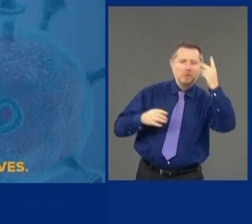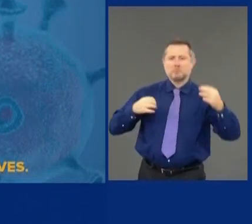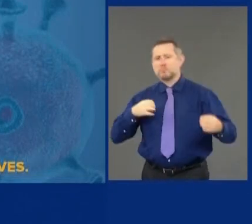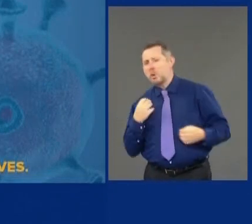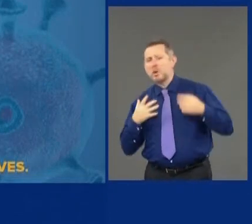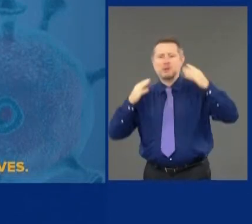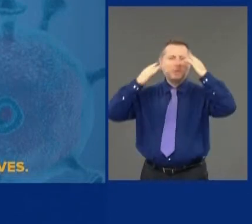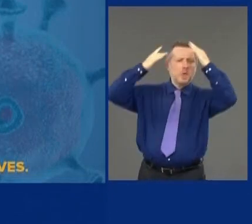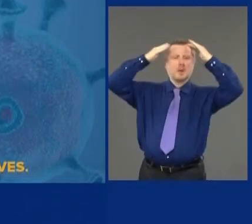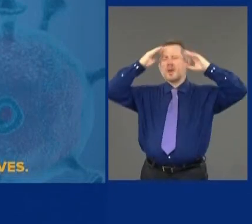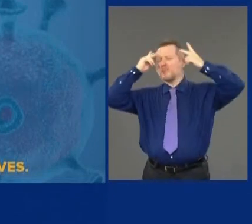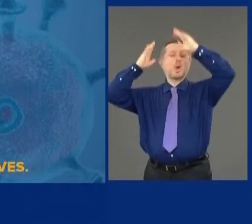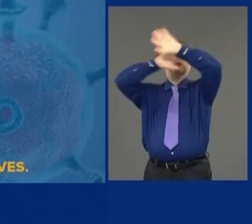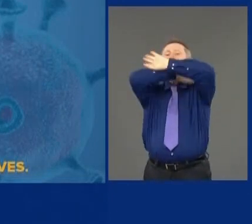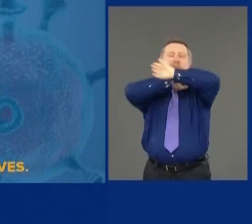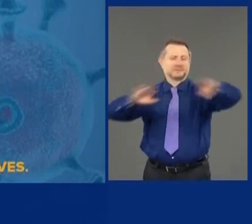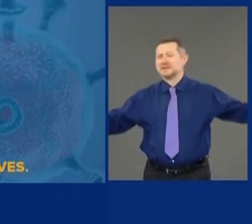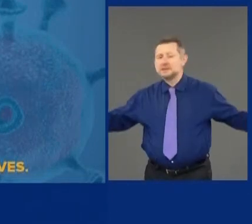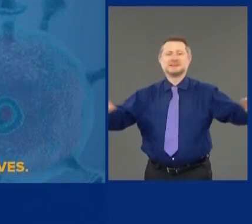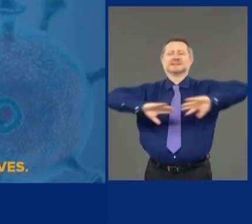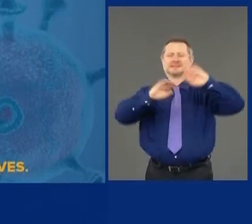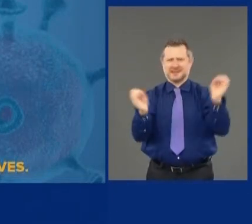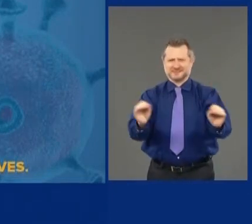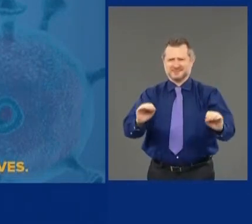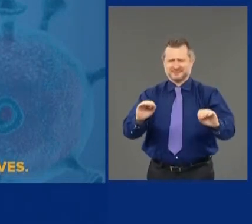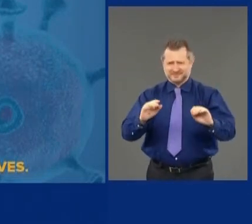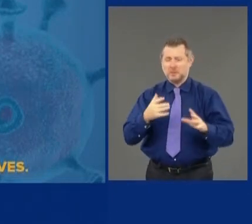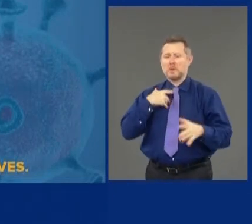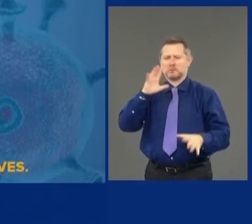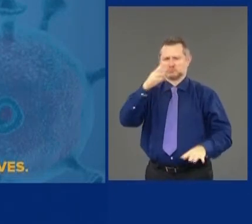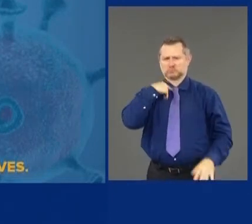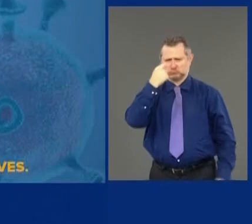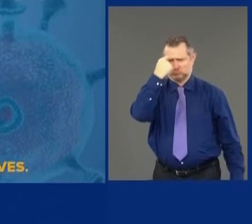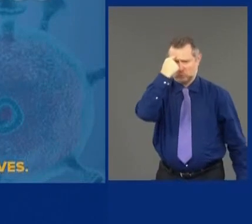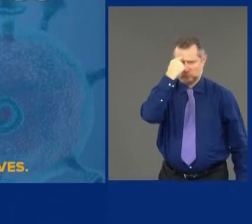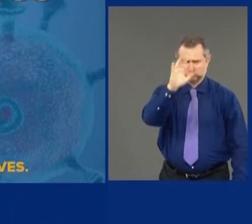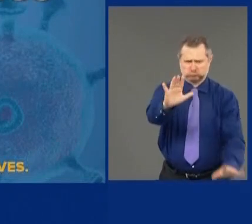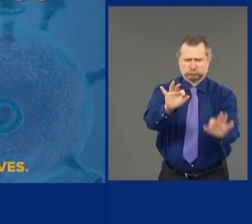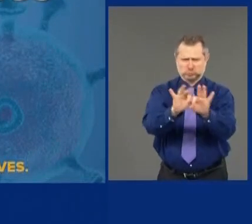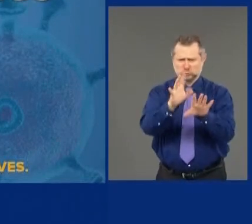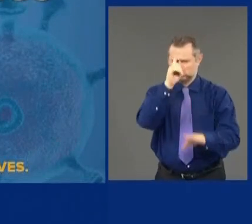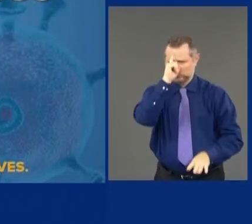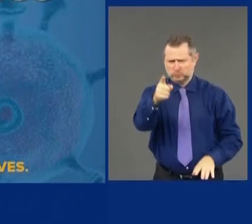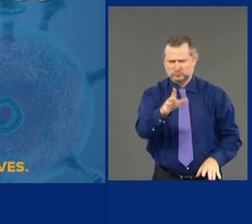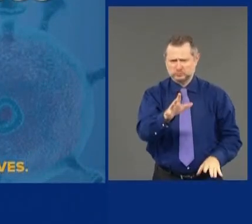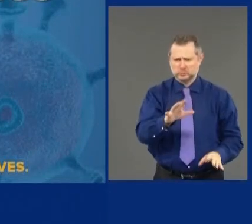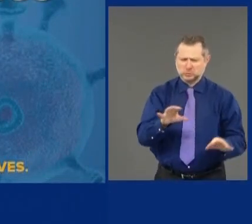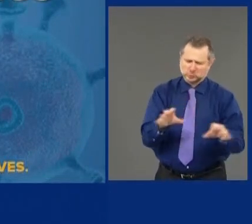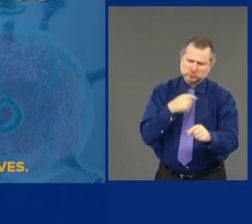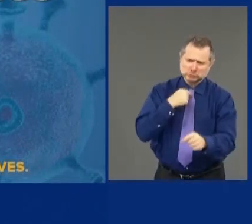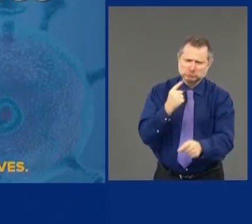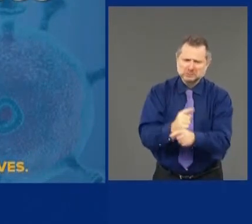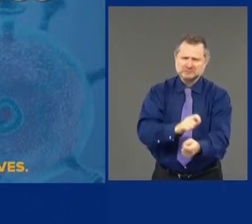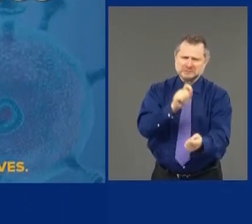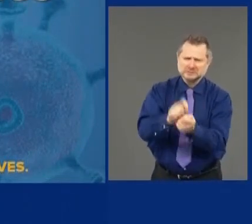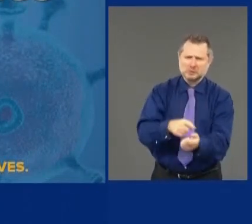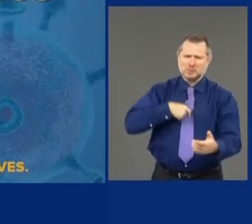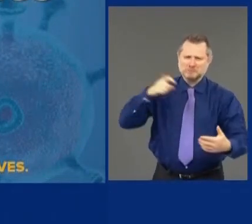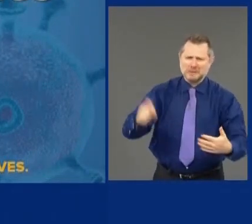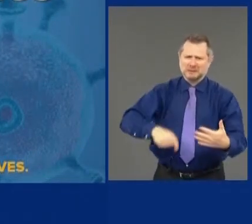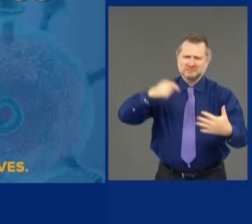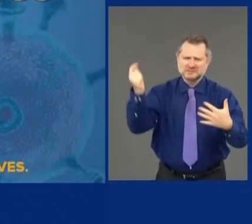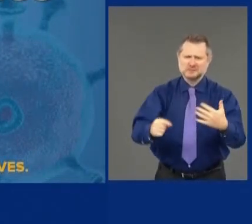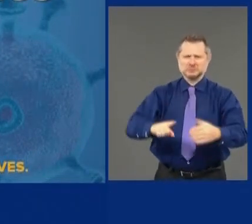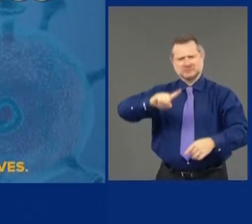panic. We were smart. We did what we had to do, testing, tracing, etc. And